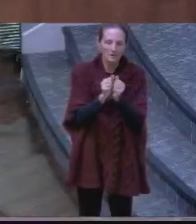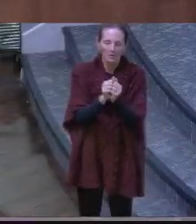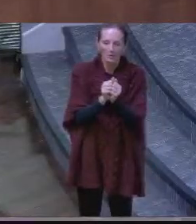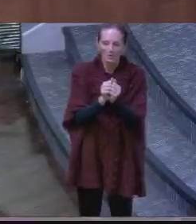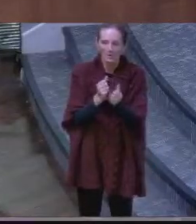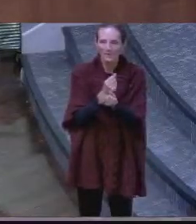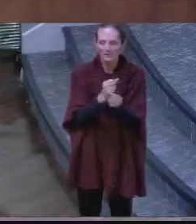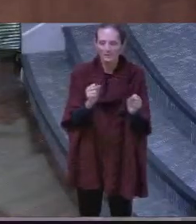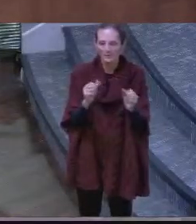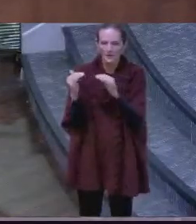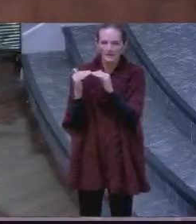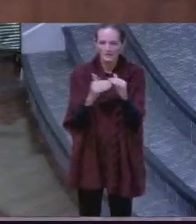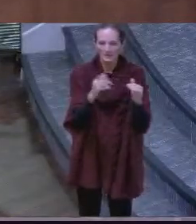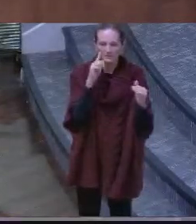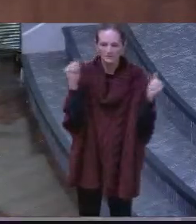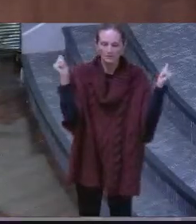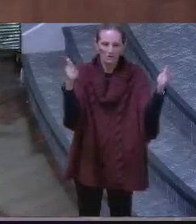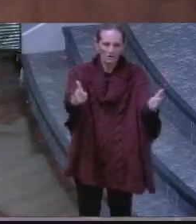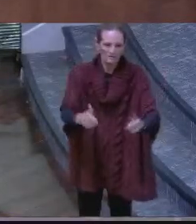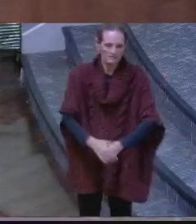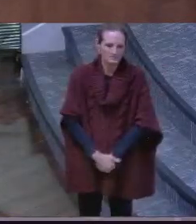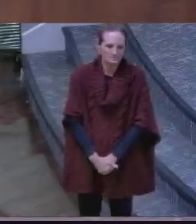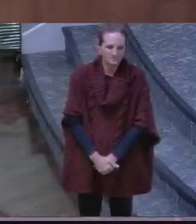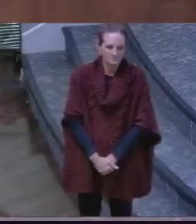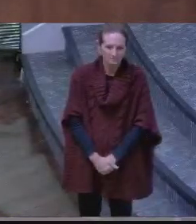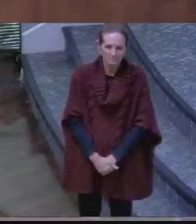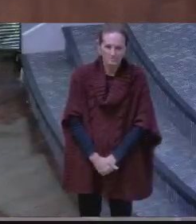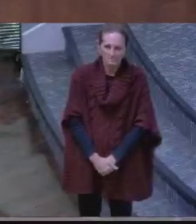indivisible, with liberty and justice for all.